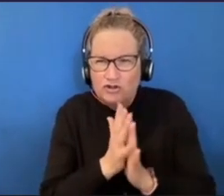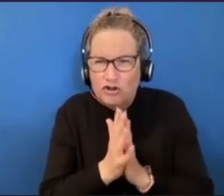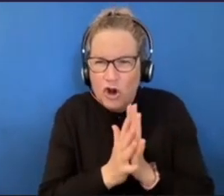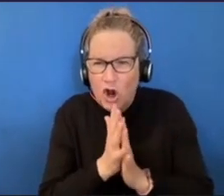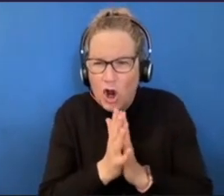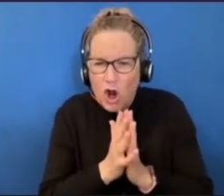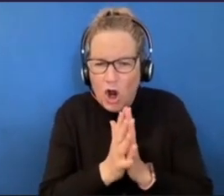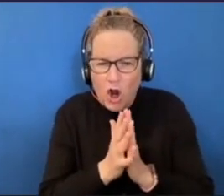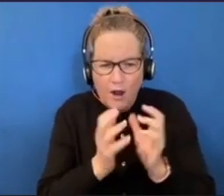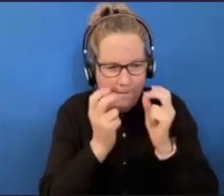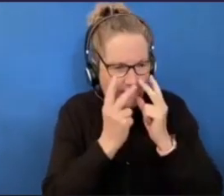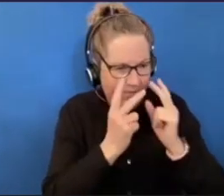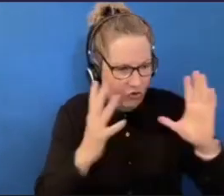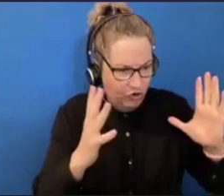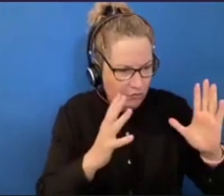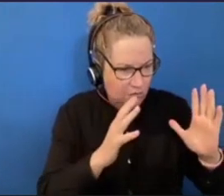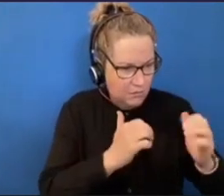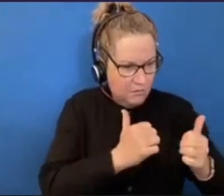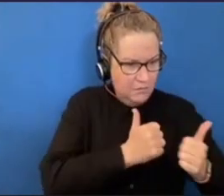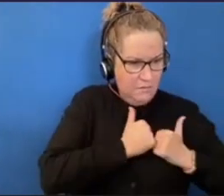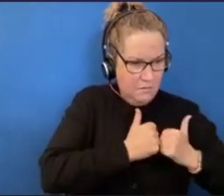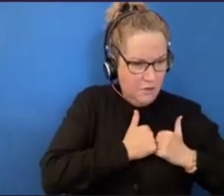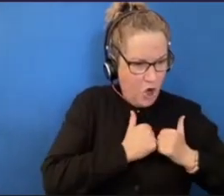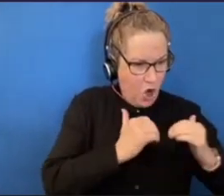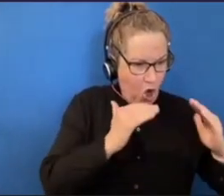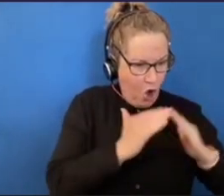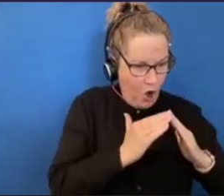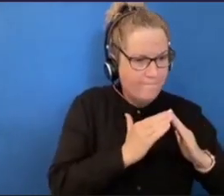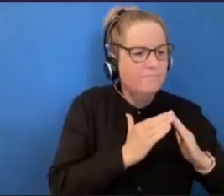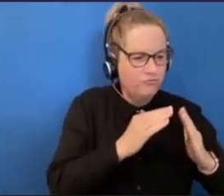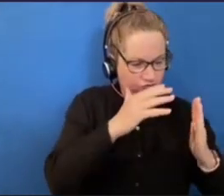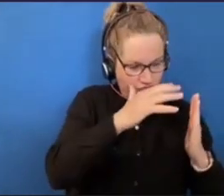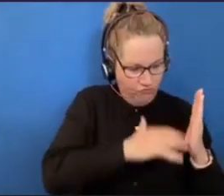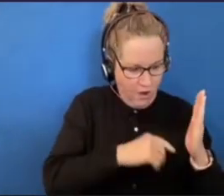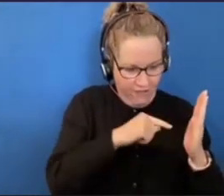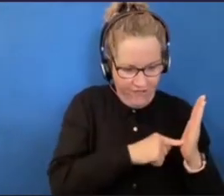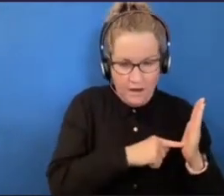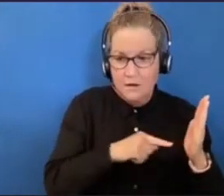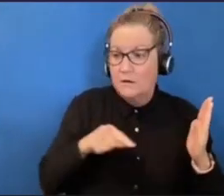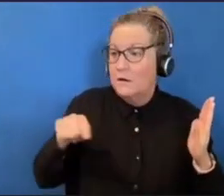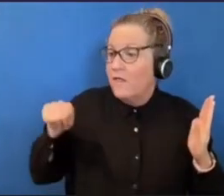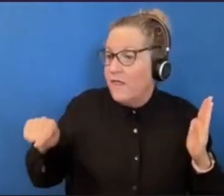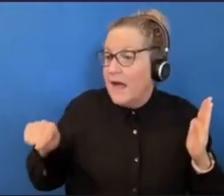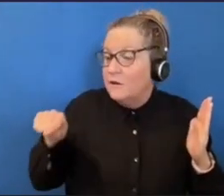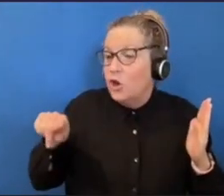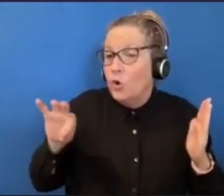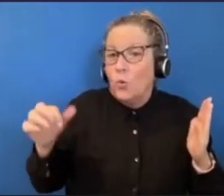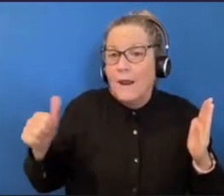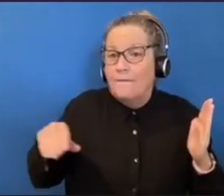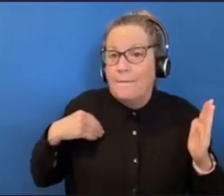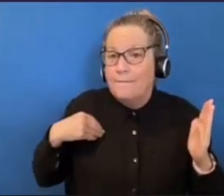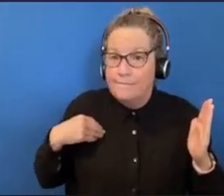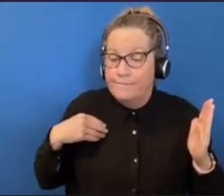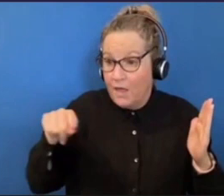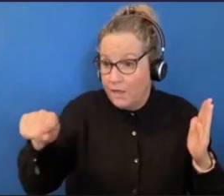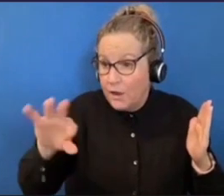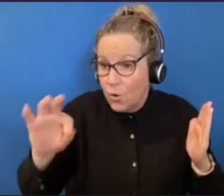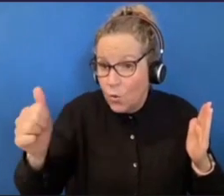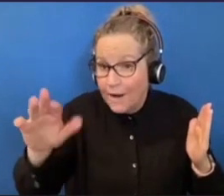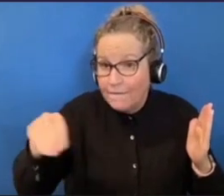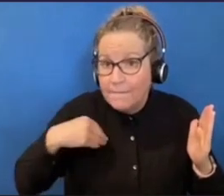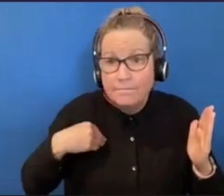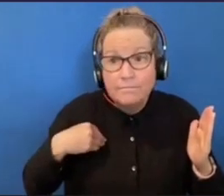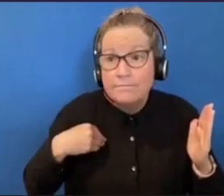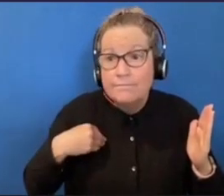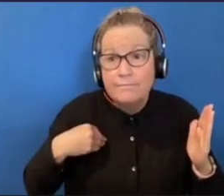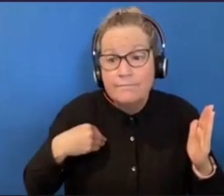your standard against which to compare all options. So you don't settle for good enough. A sense of home really flows from a real home,